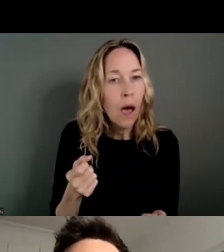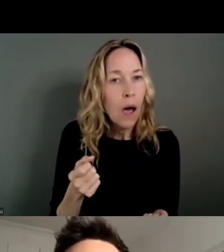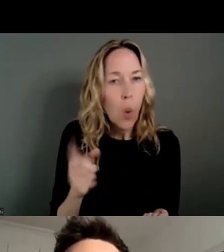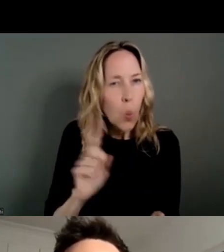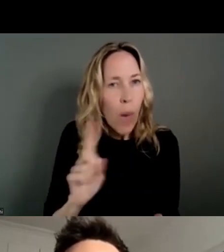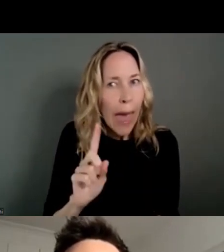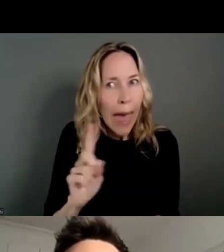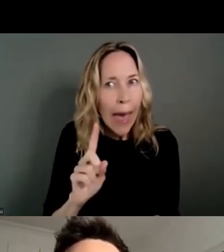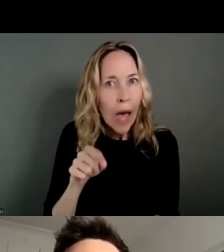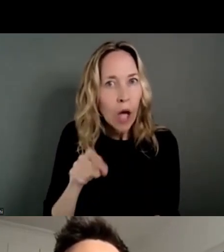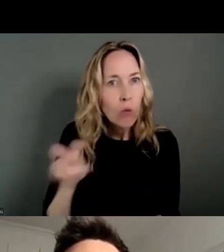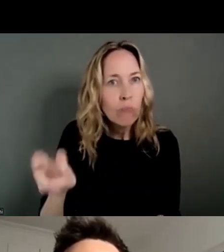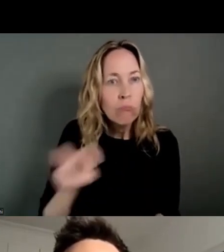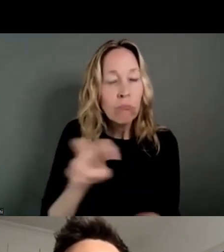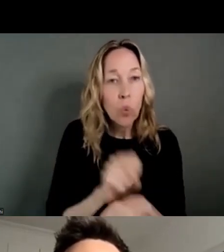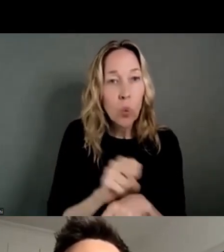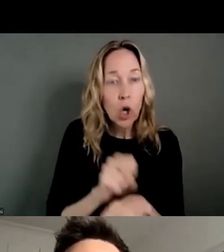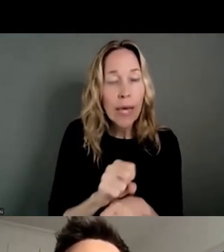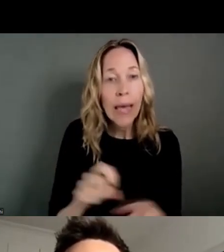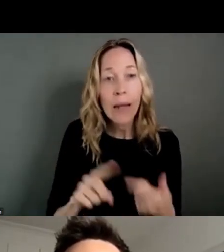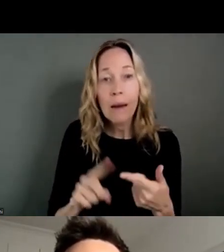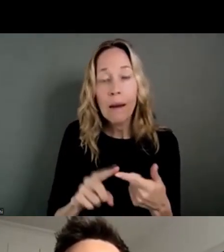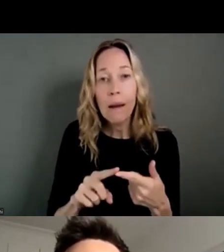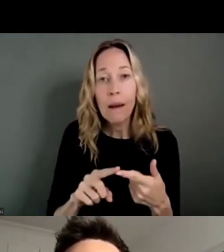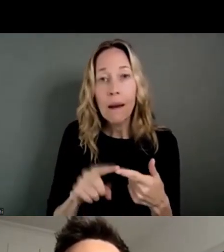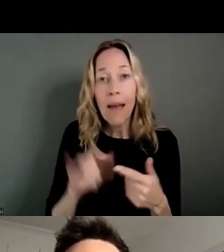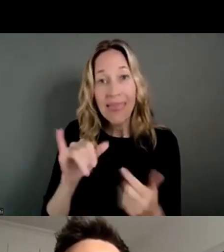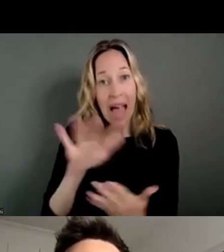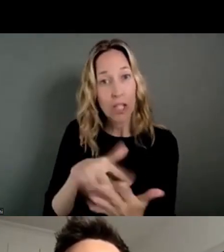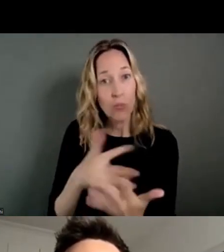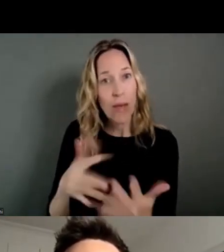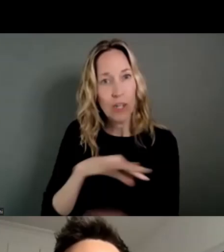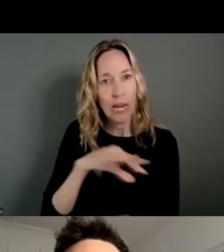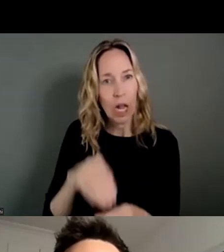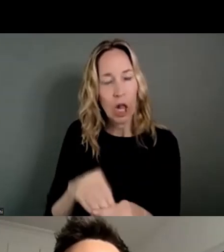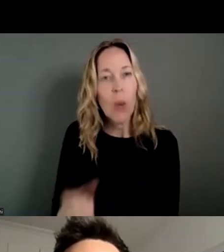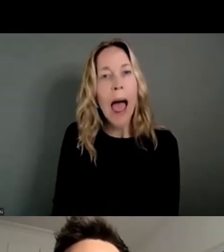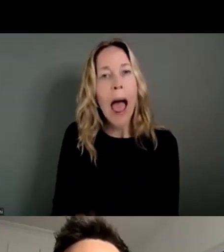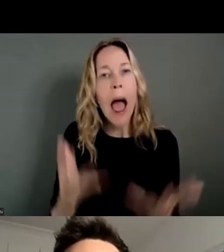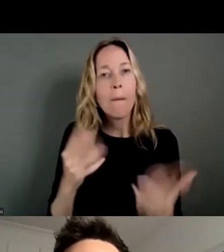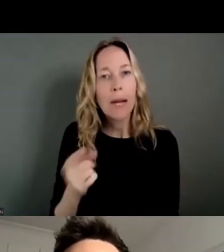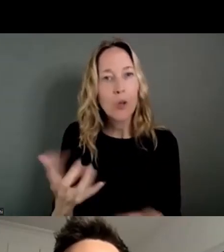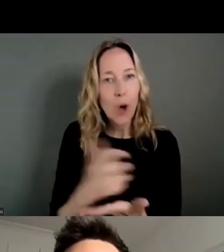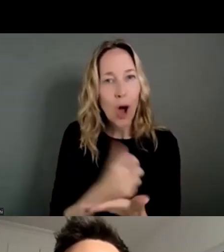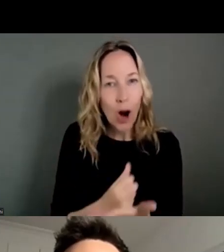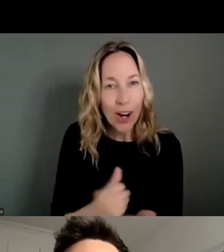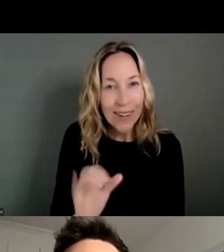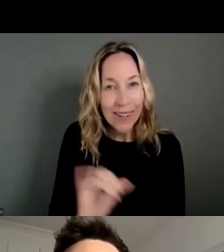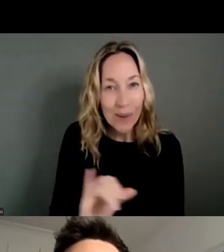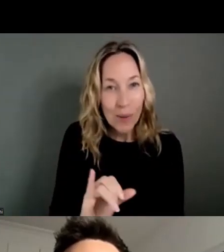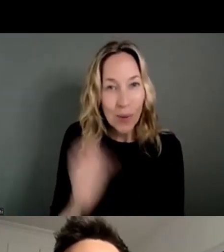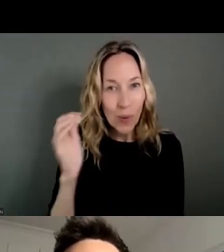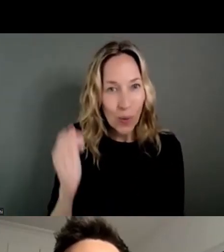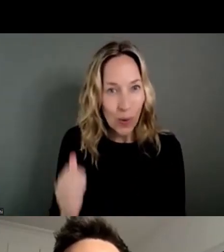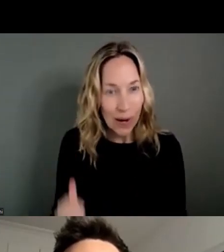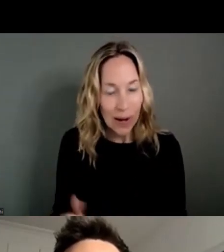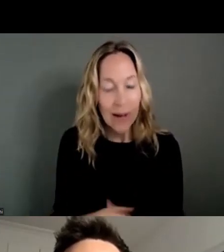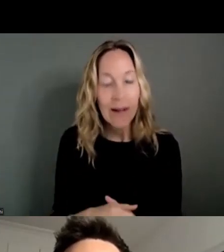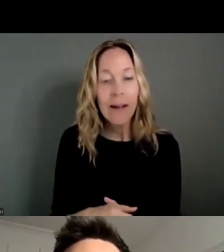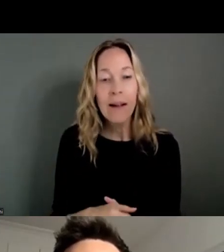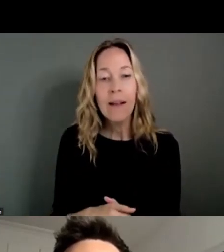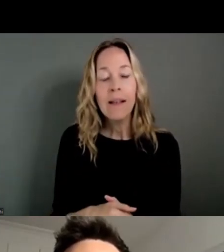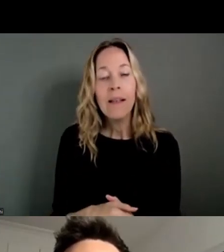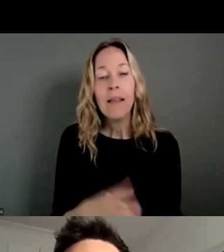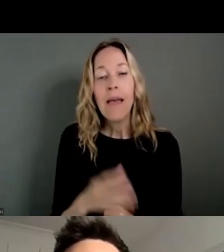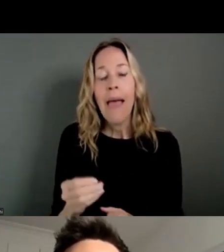how much are you making? But I'm also looking for patterns. I want to see, are you just doing the same thing